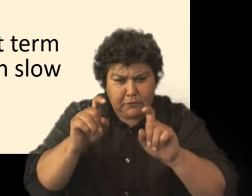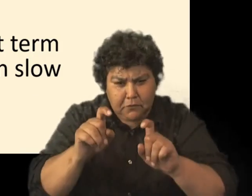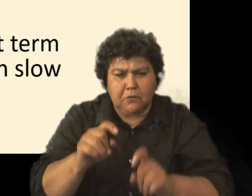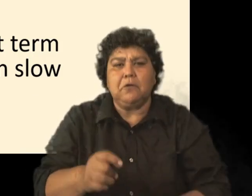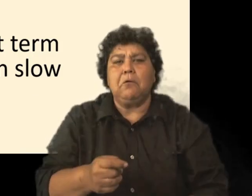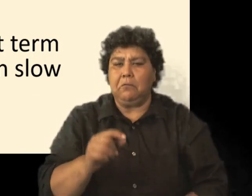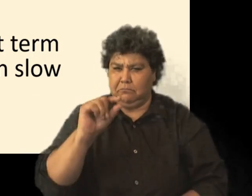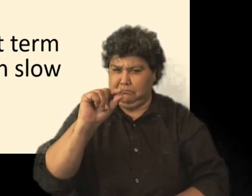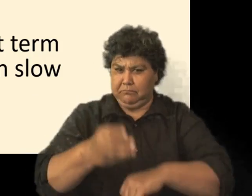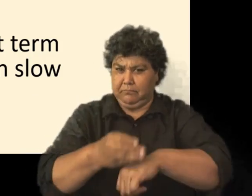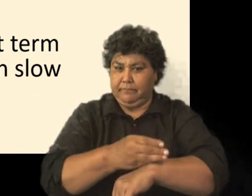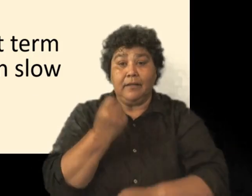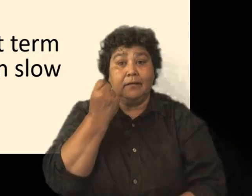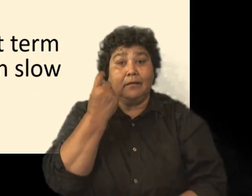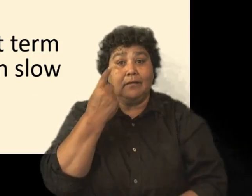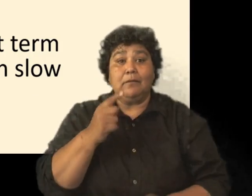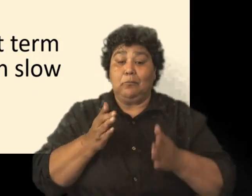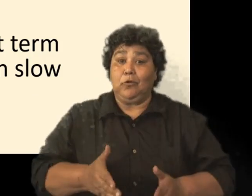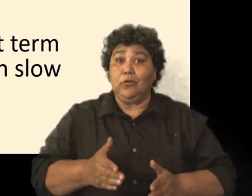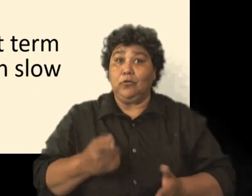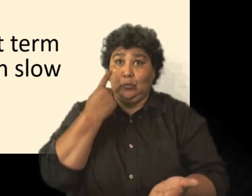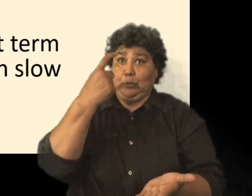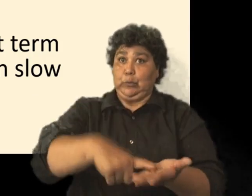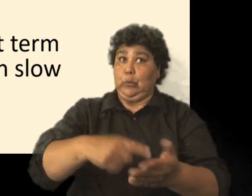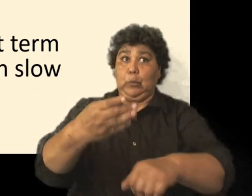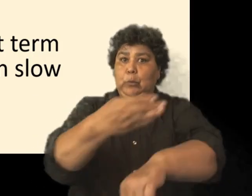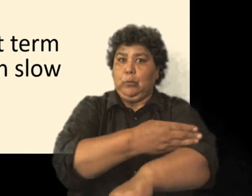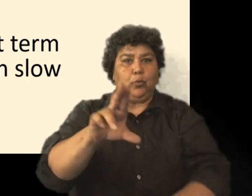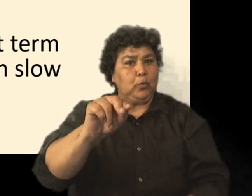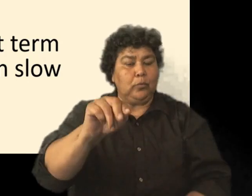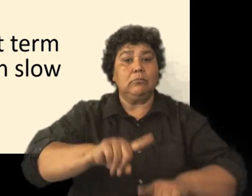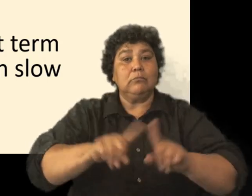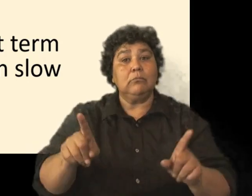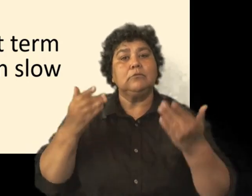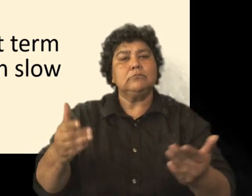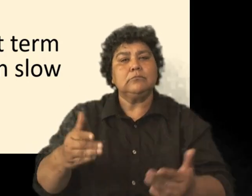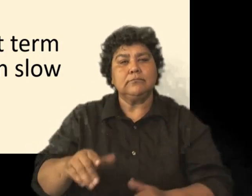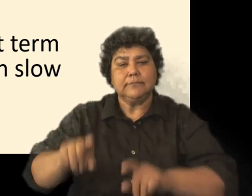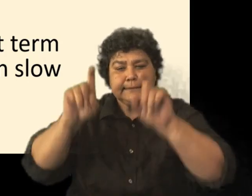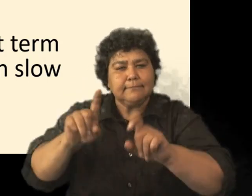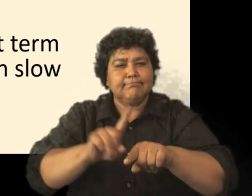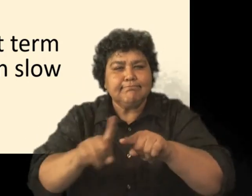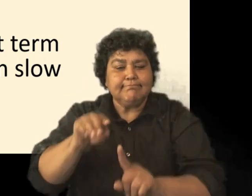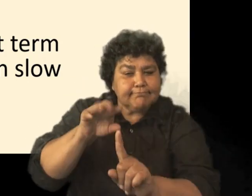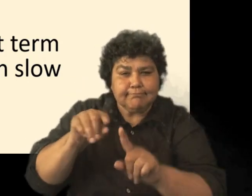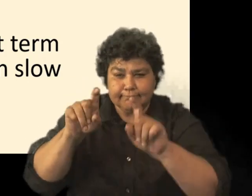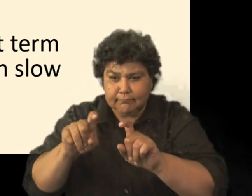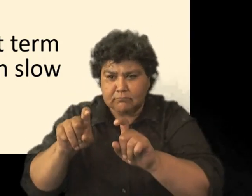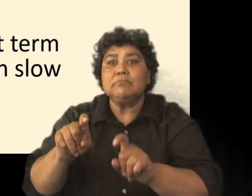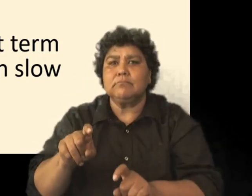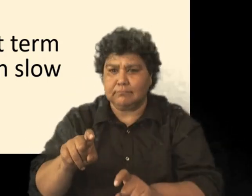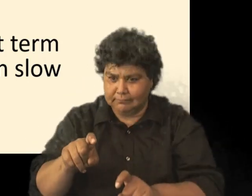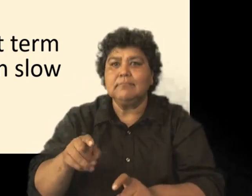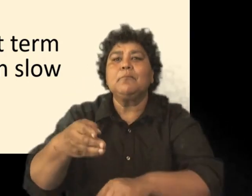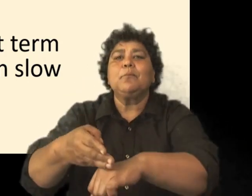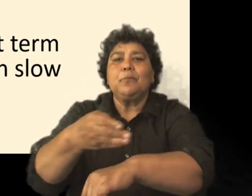In other words, patients didn't notice a lot of improvement, but when their vision was tested in various ways, there was some